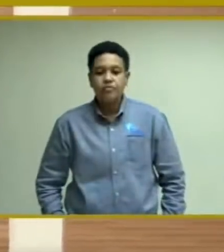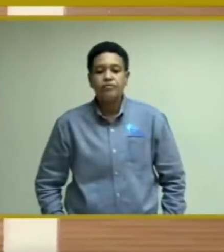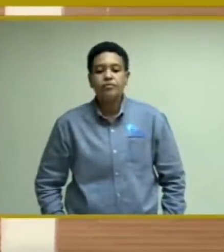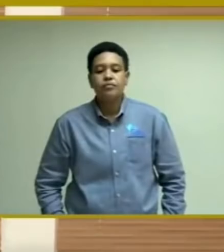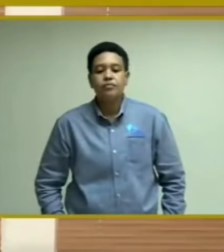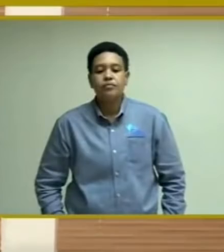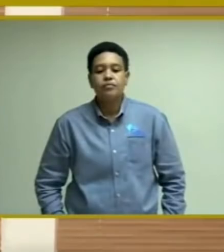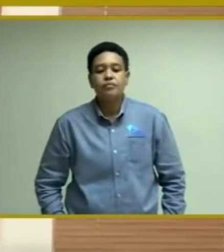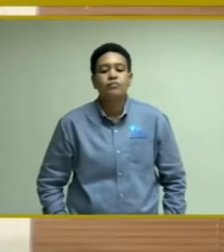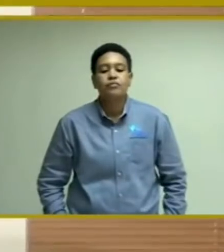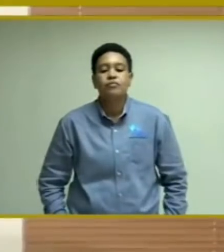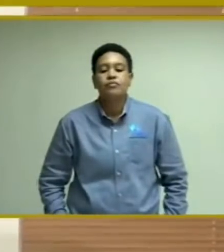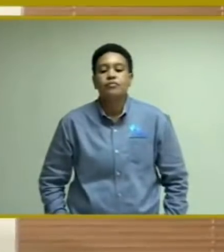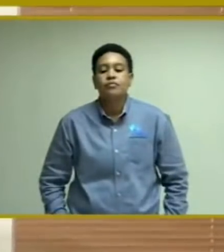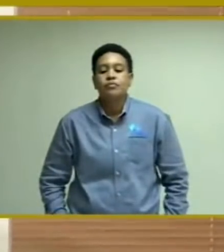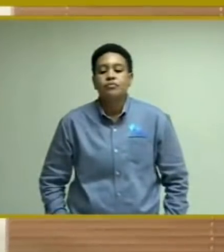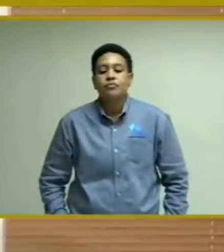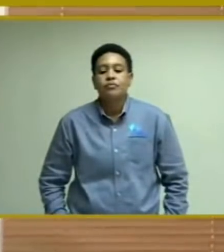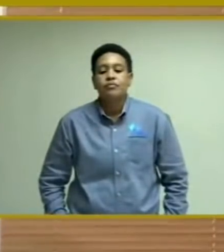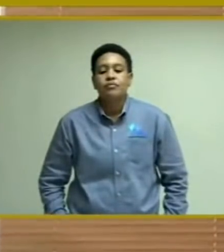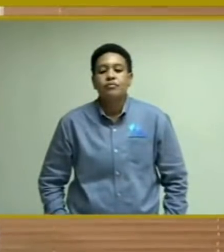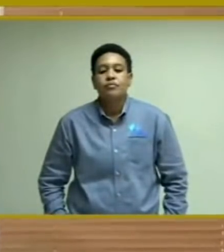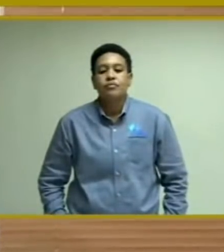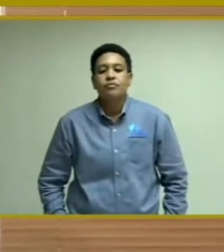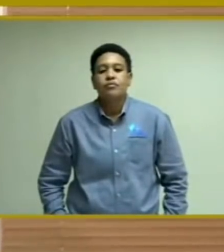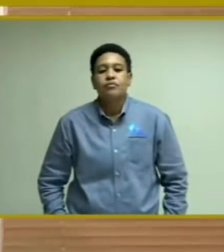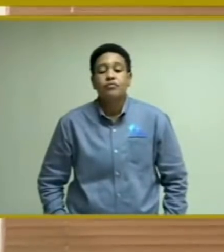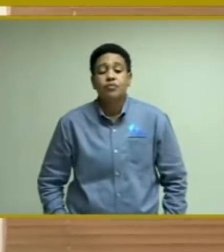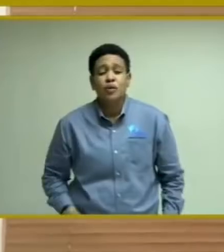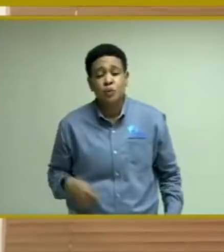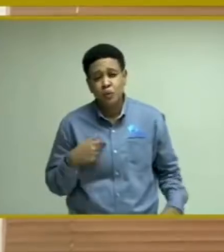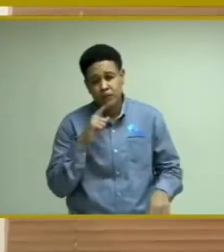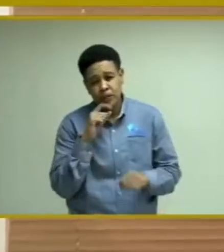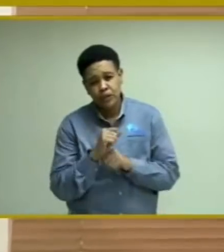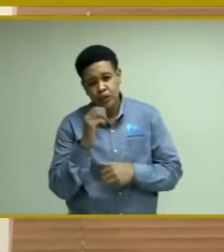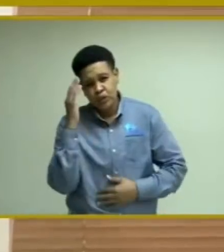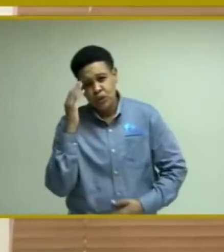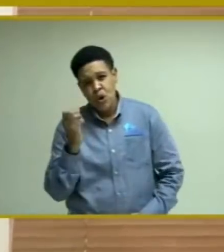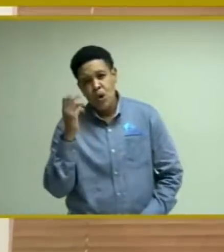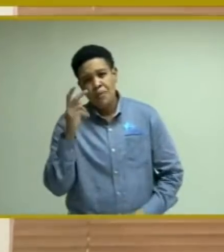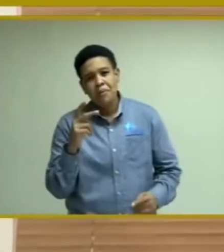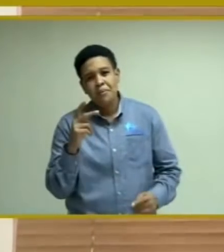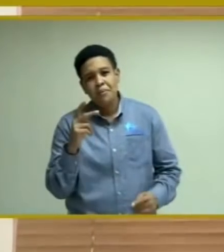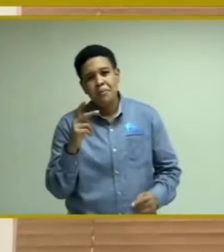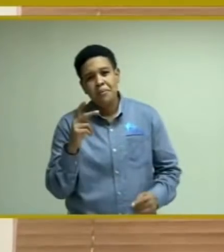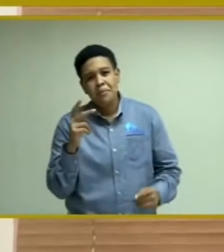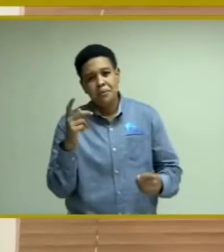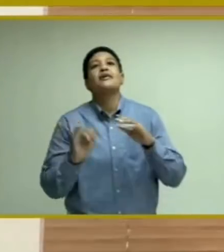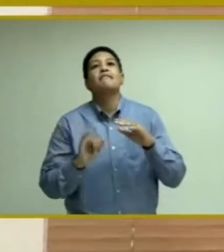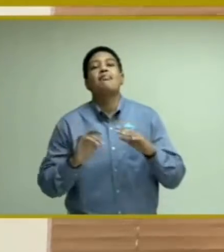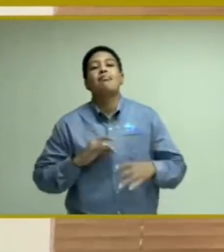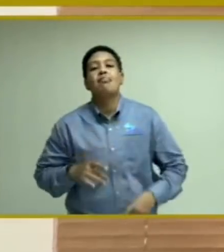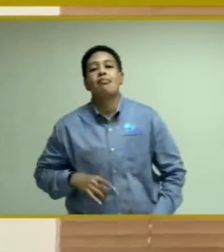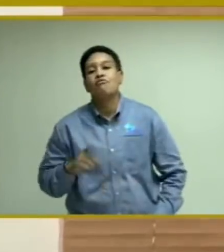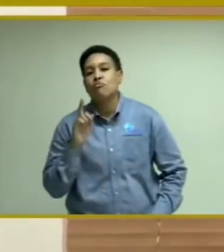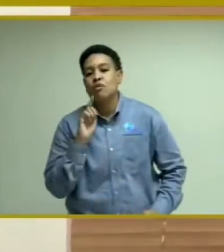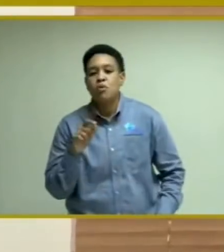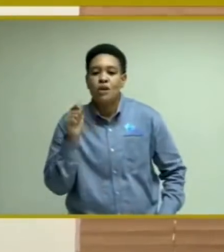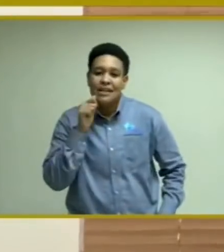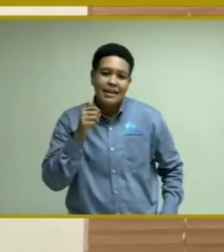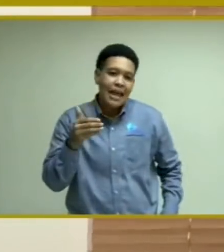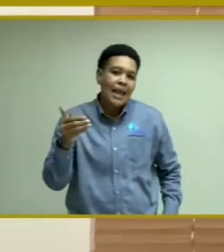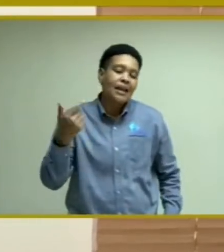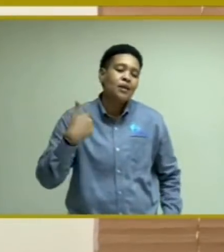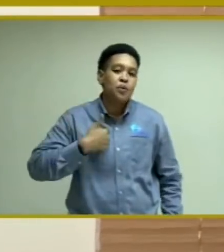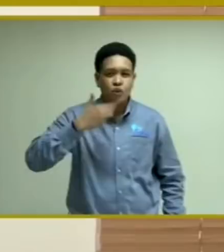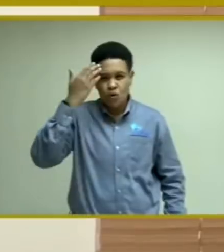Well, we certainly know the number of persons that have been infected. We report that daily, so we know how